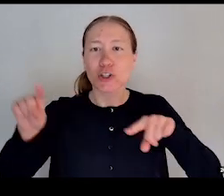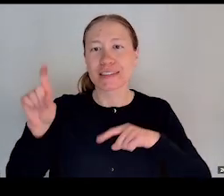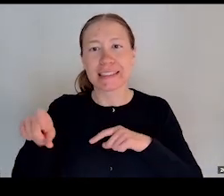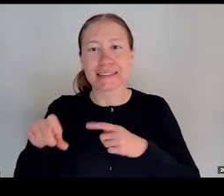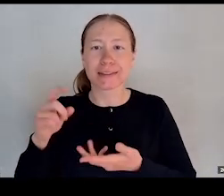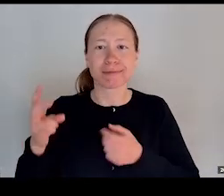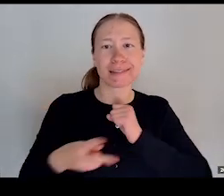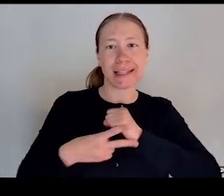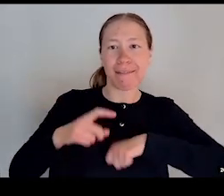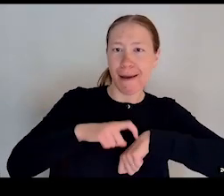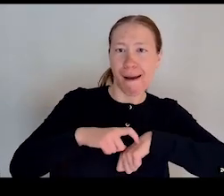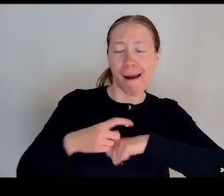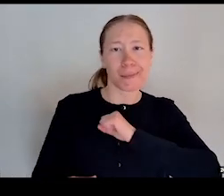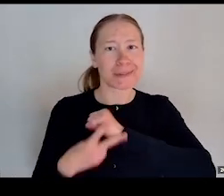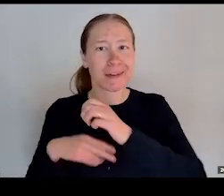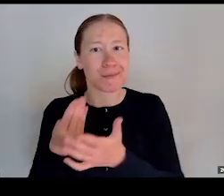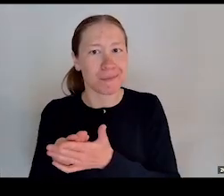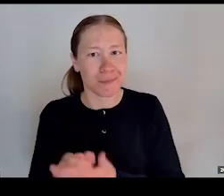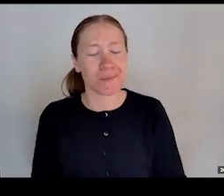expenses.